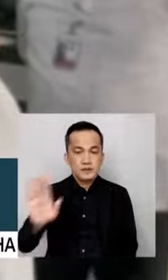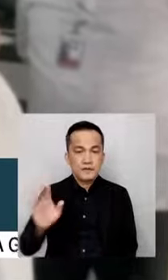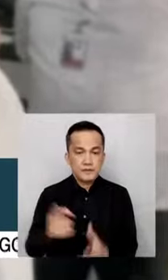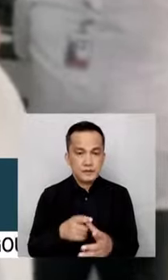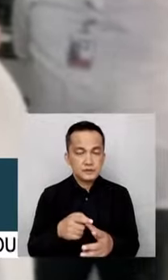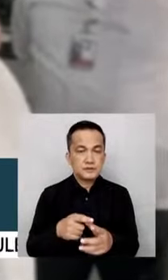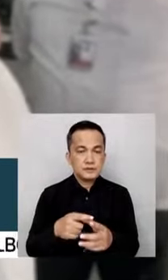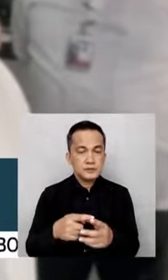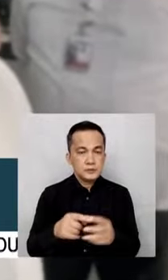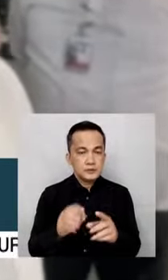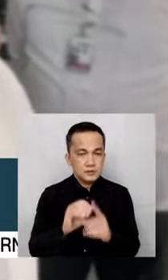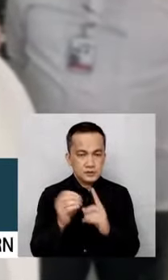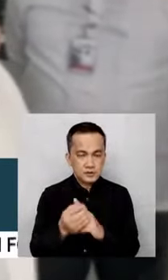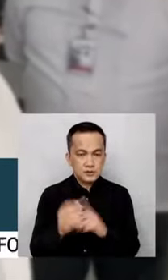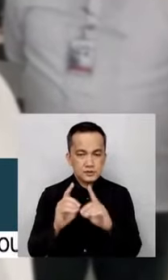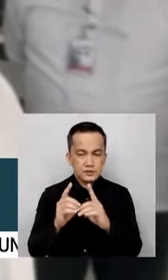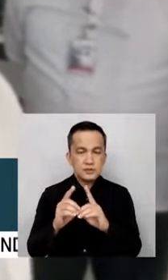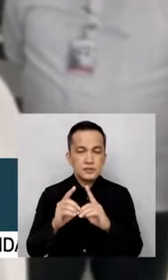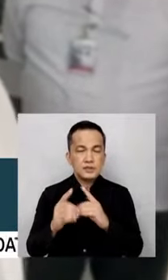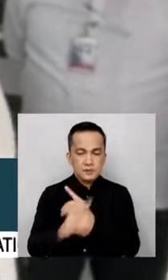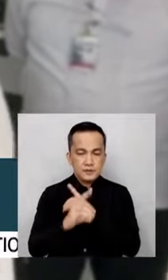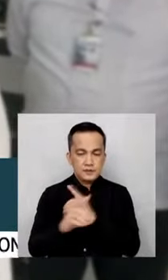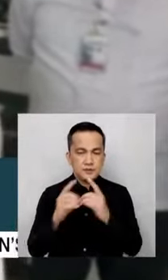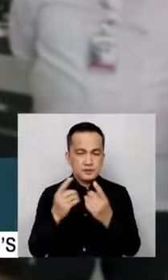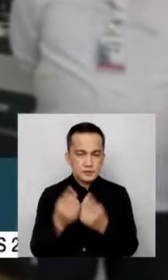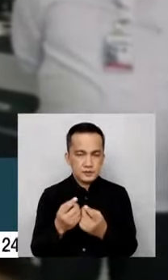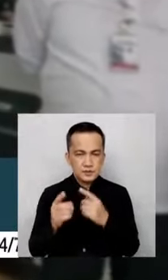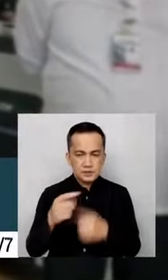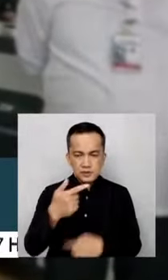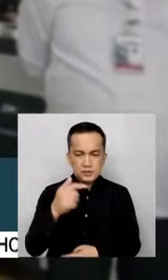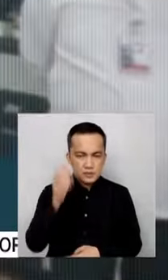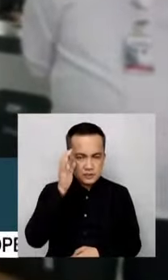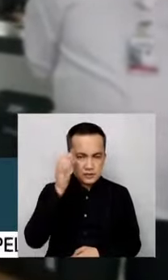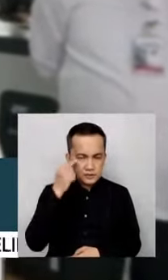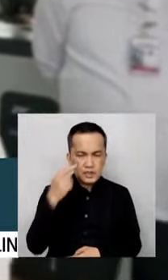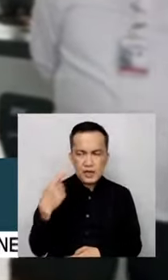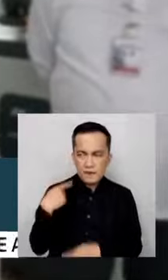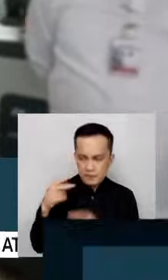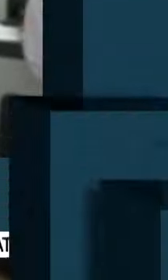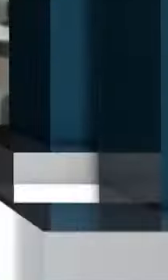Defense Department Tuesday, Galvez said he has high regard for Faustino.